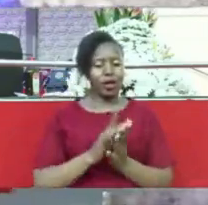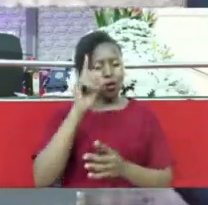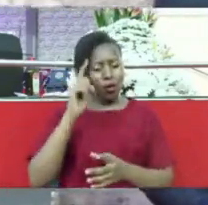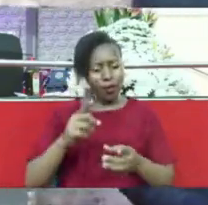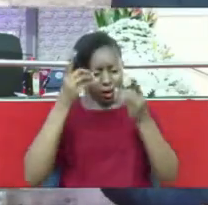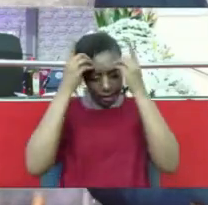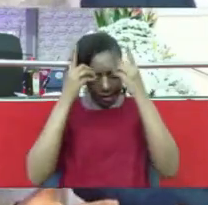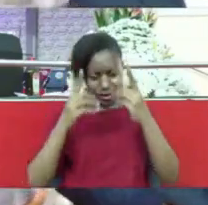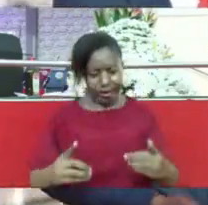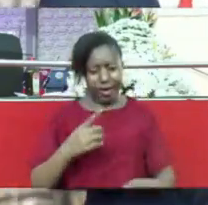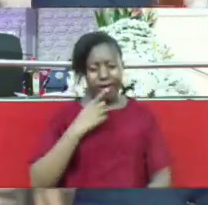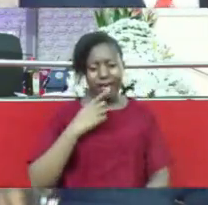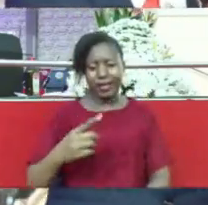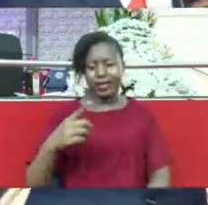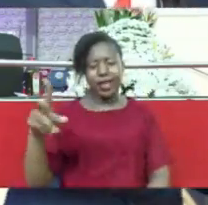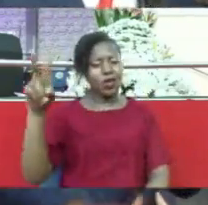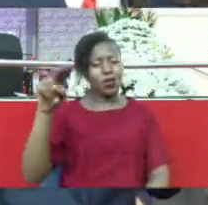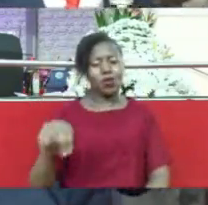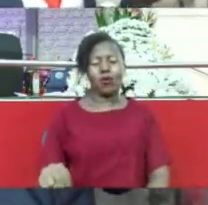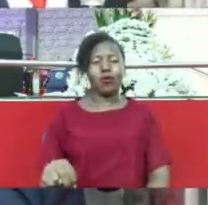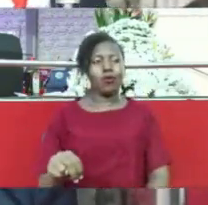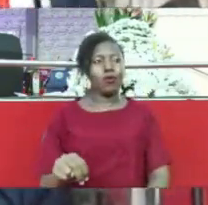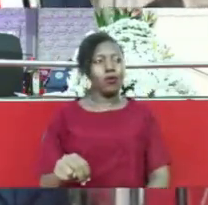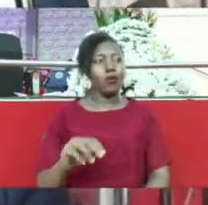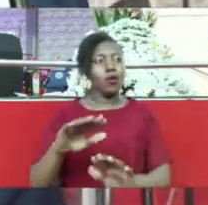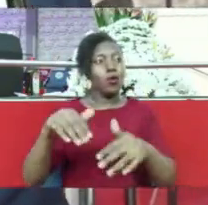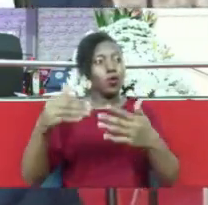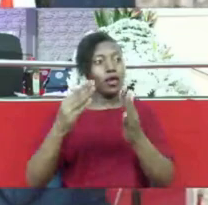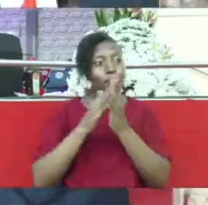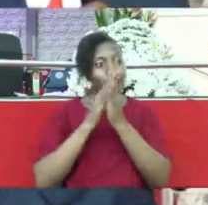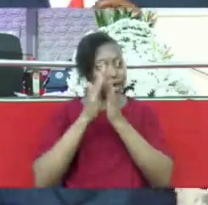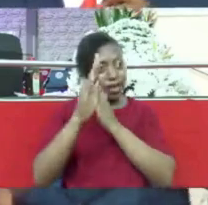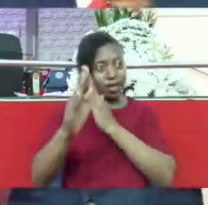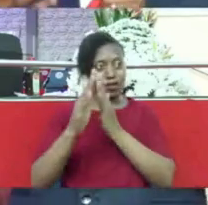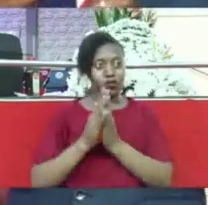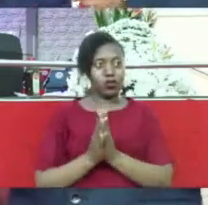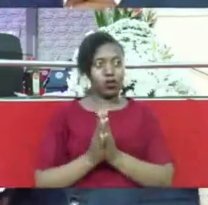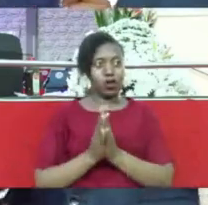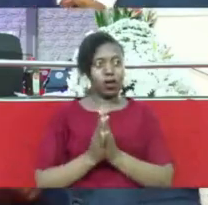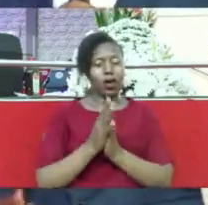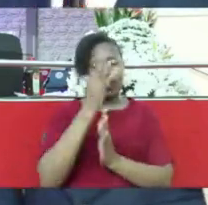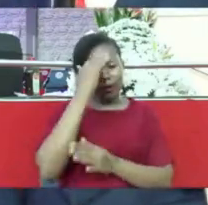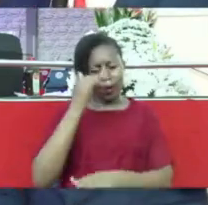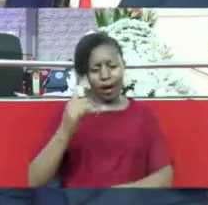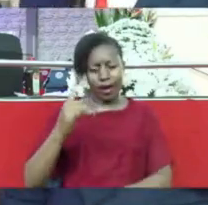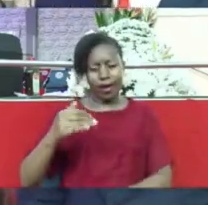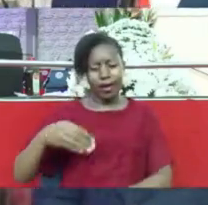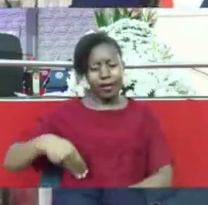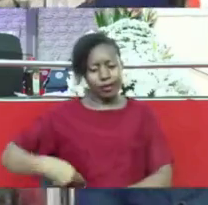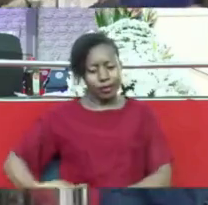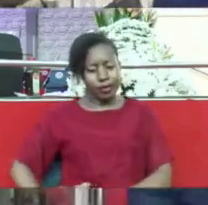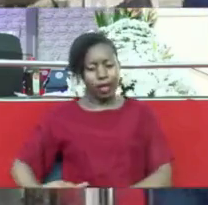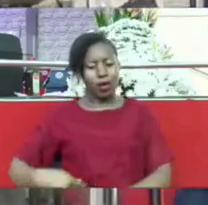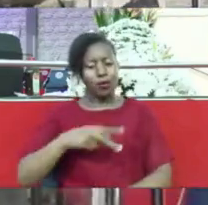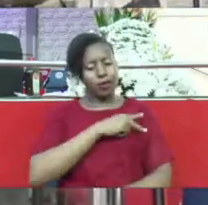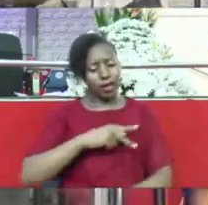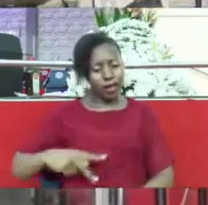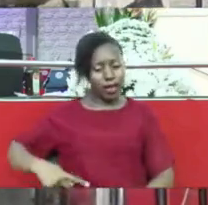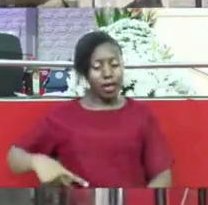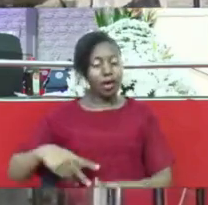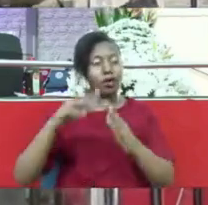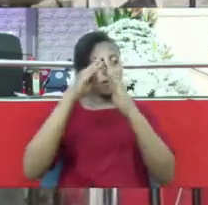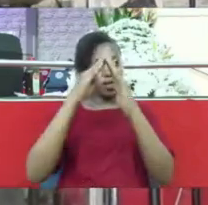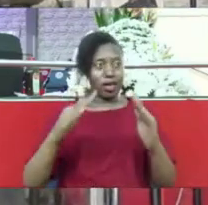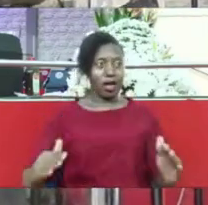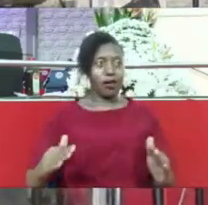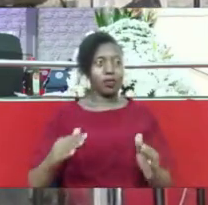hapana. And give direction. Na upeane mwelekeo. Him as a priest of the house. Yeye kama kuhani wa nyumba, he could not lead his family.